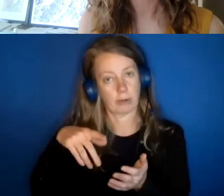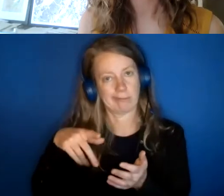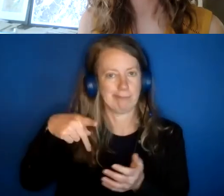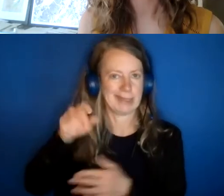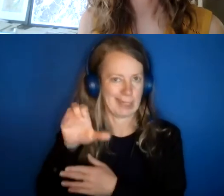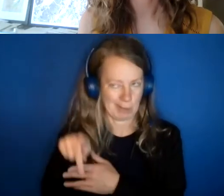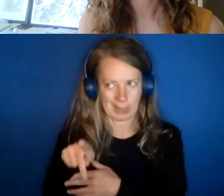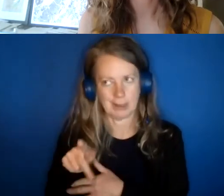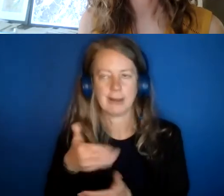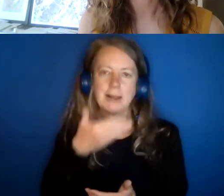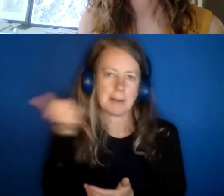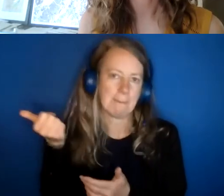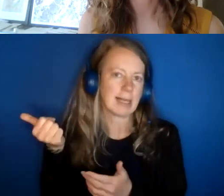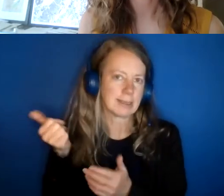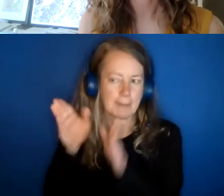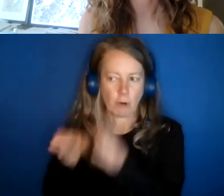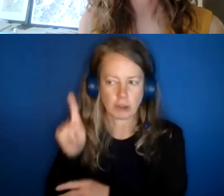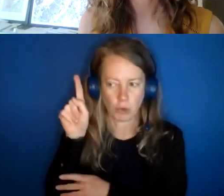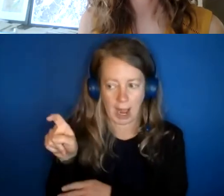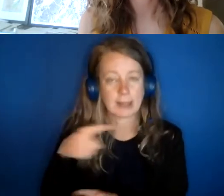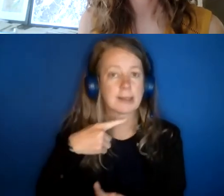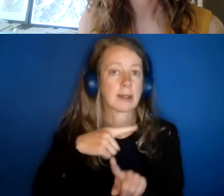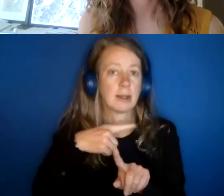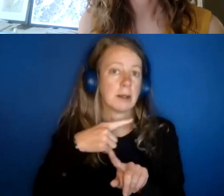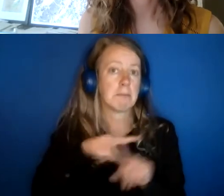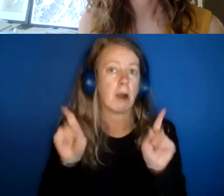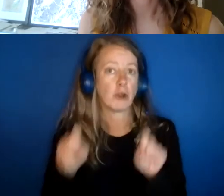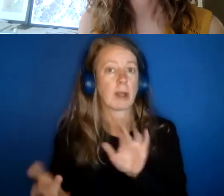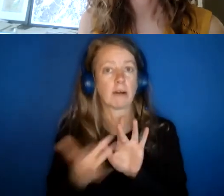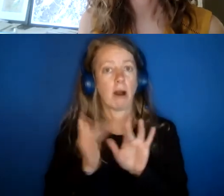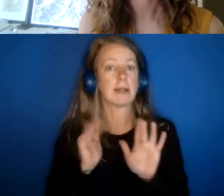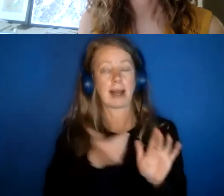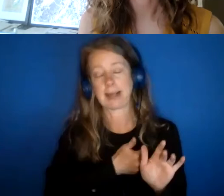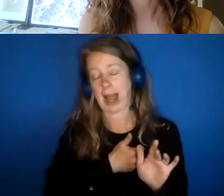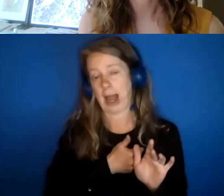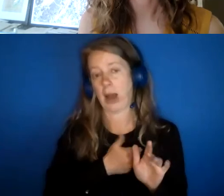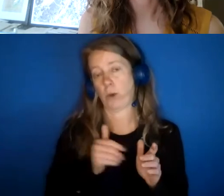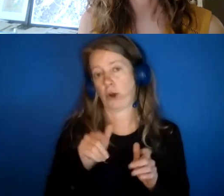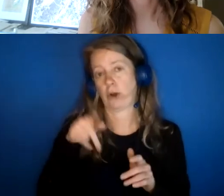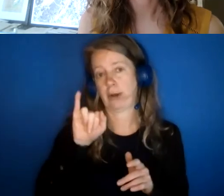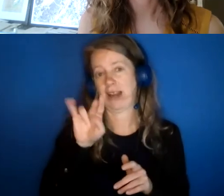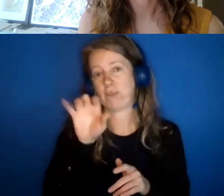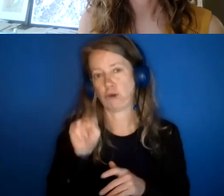of our infusion center using that phone number I gave you a minute ago. So it's